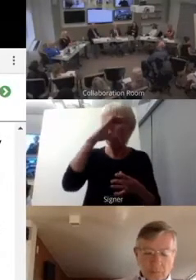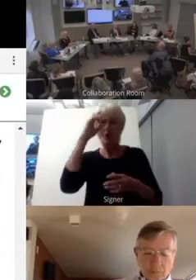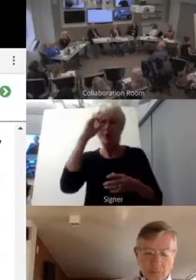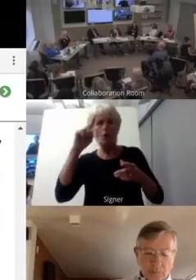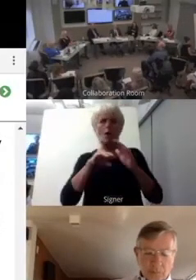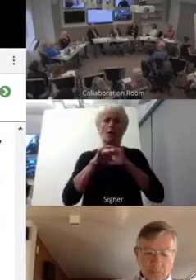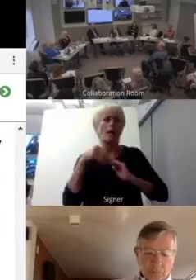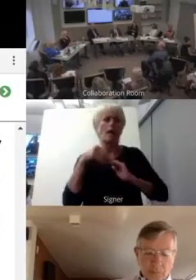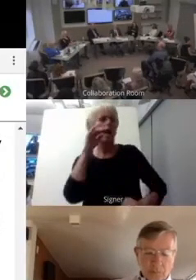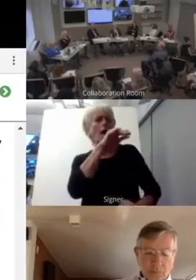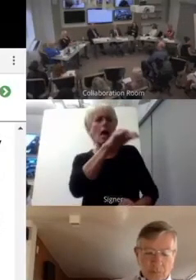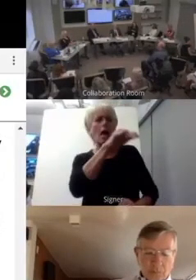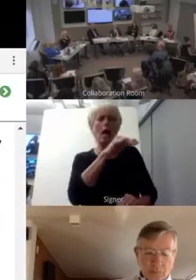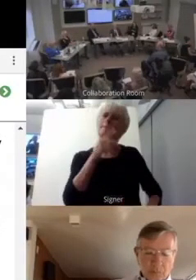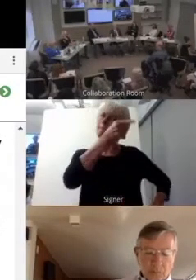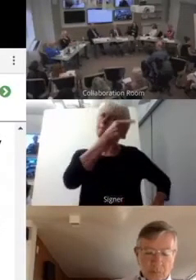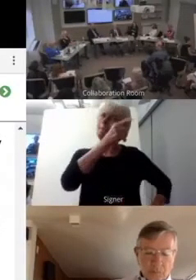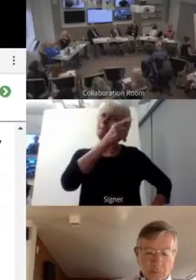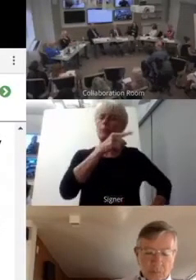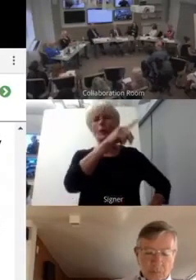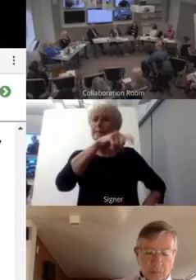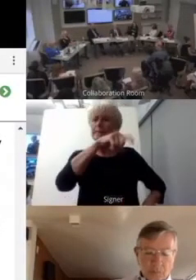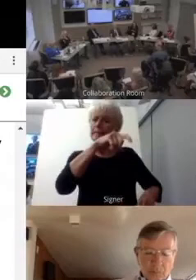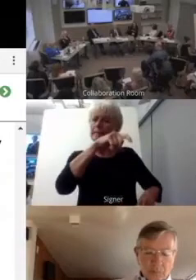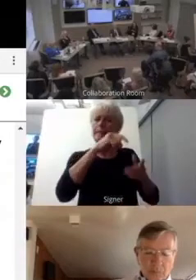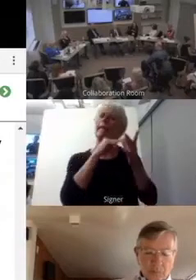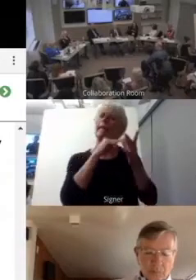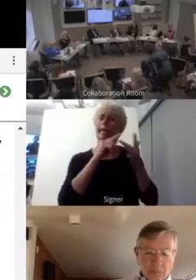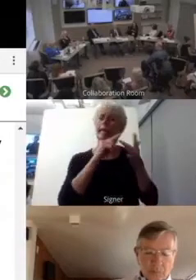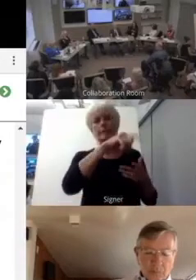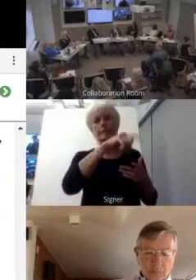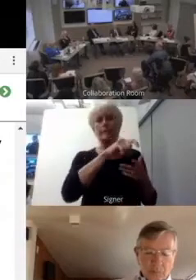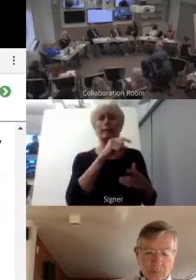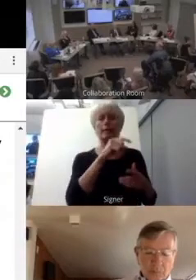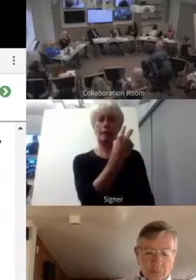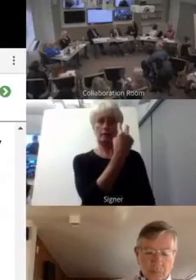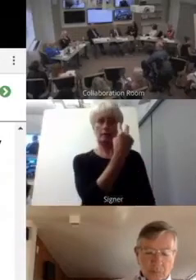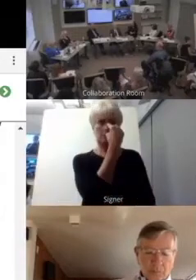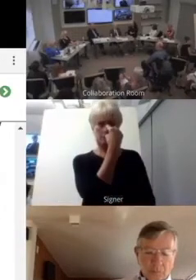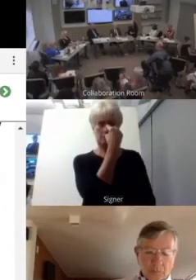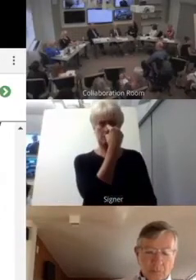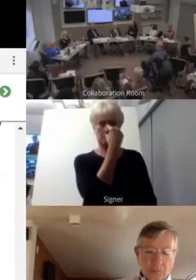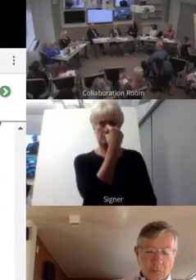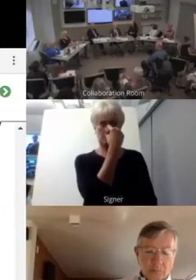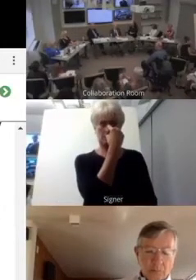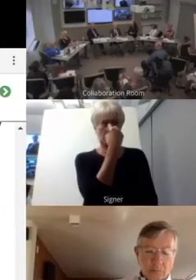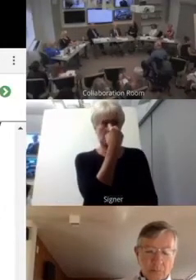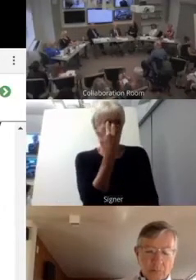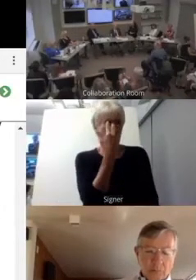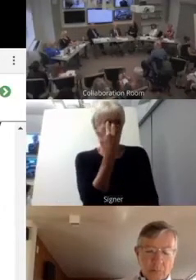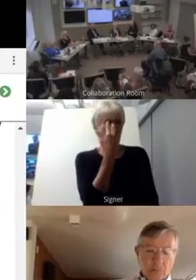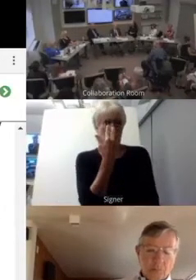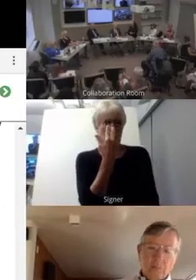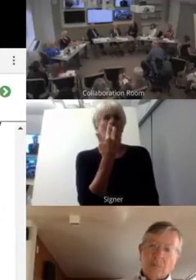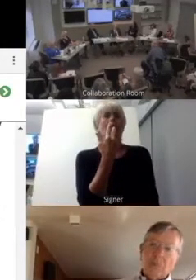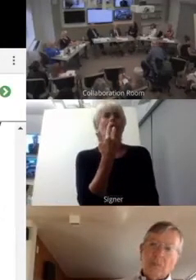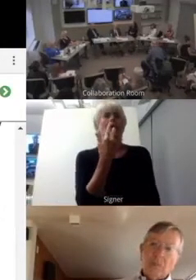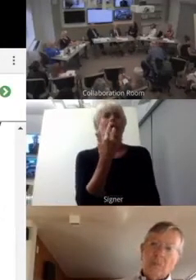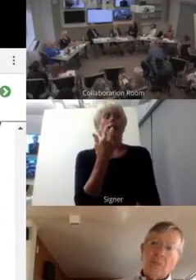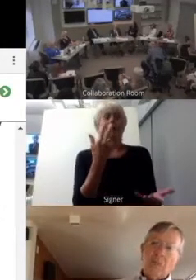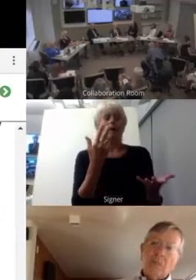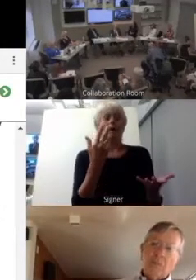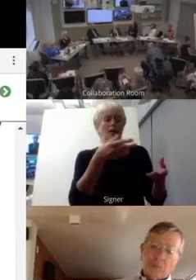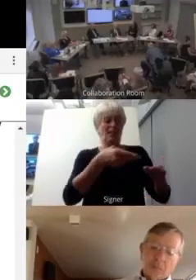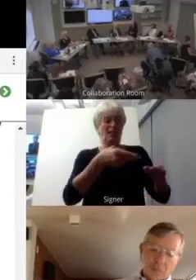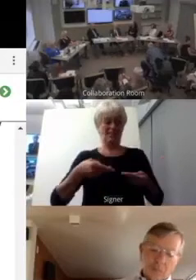these guidelines, and they would present us with what was called a voluntary accessibility template. And that voluntary accessibility